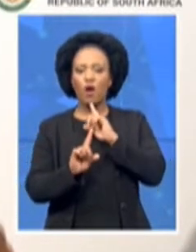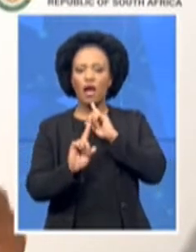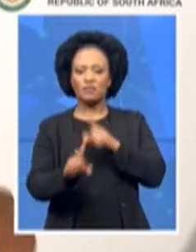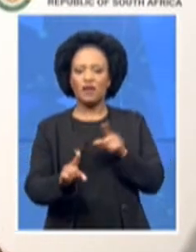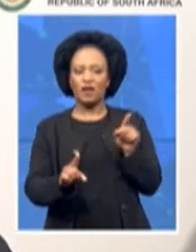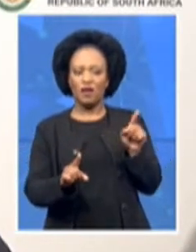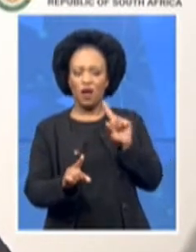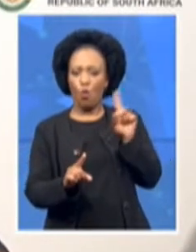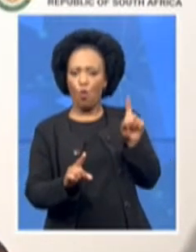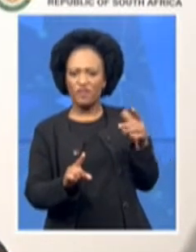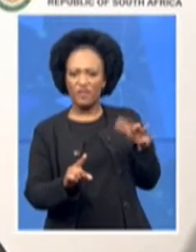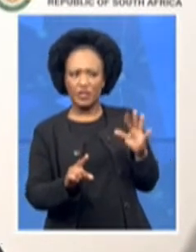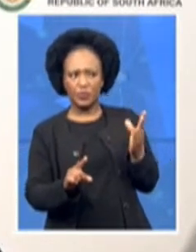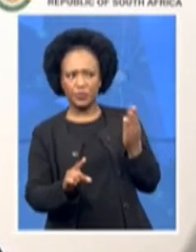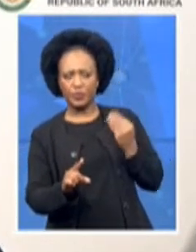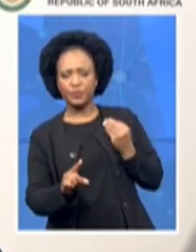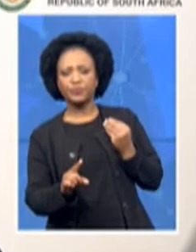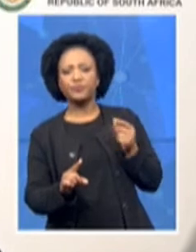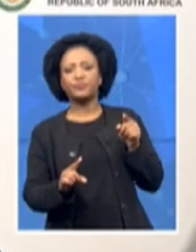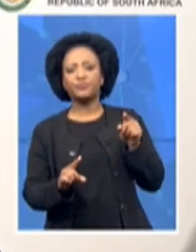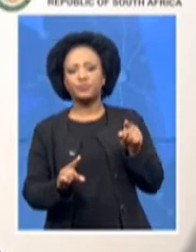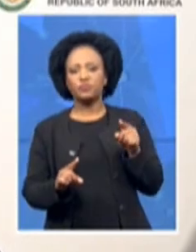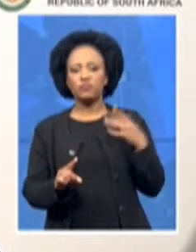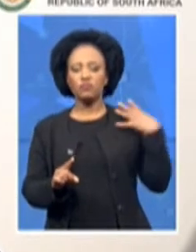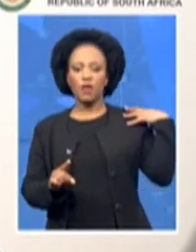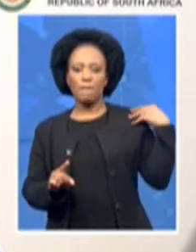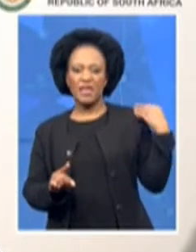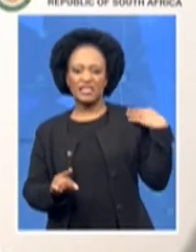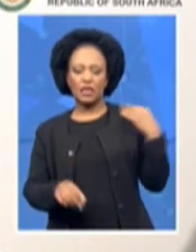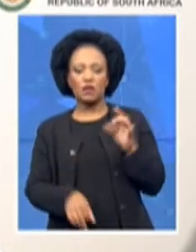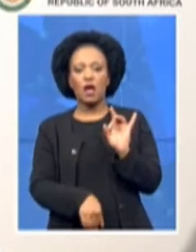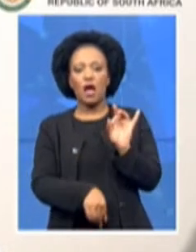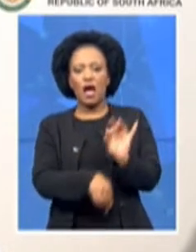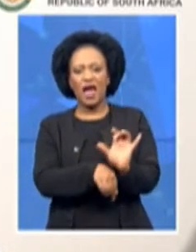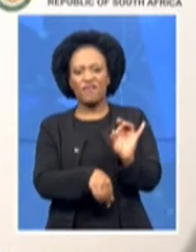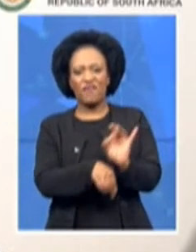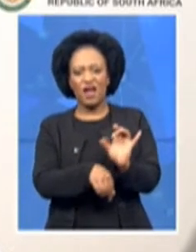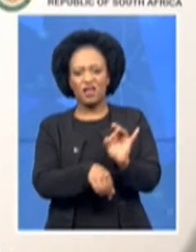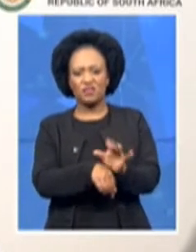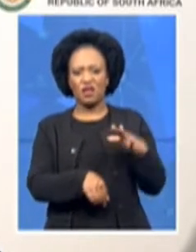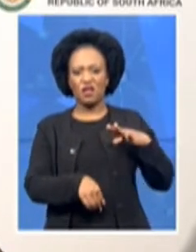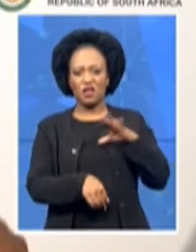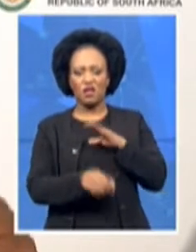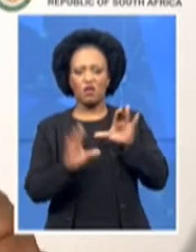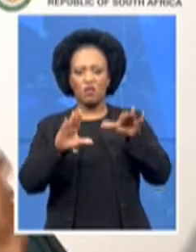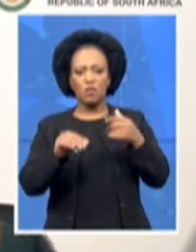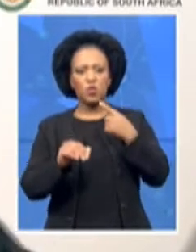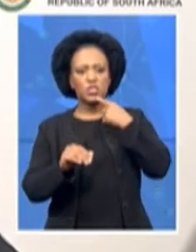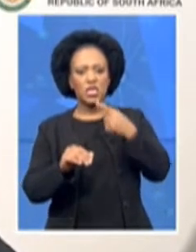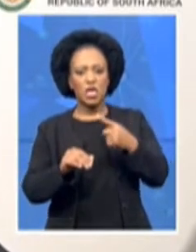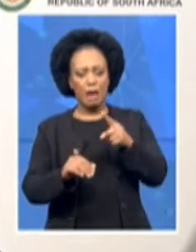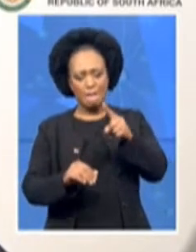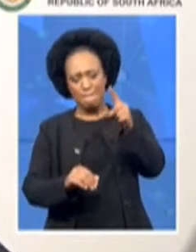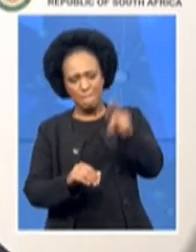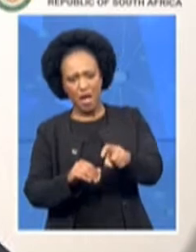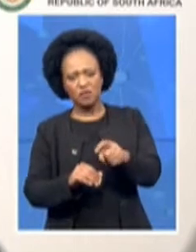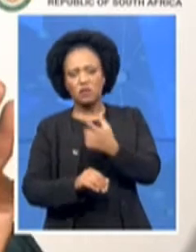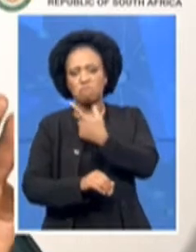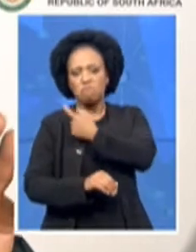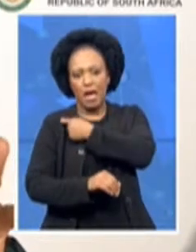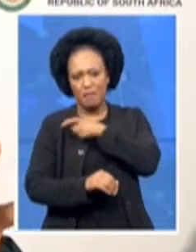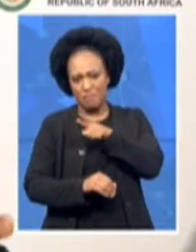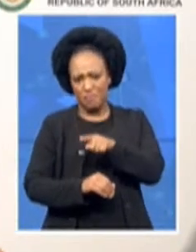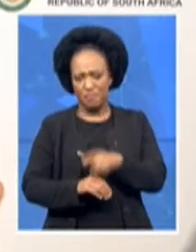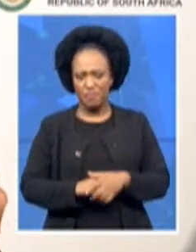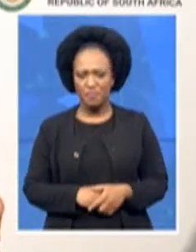the Ministerial Advisory Committee advising on mandatory vaccination. We are not foreseeing any